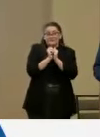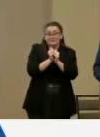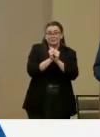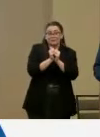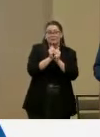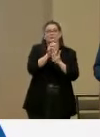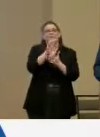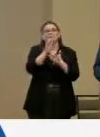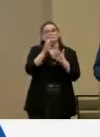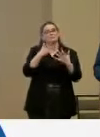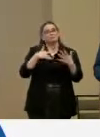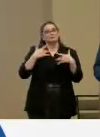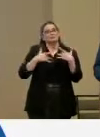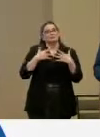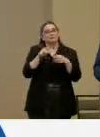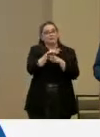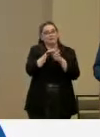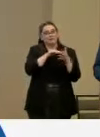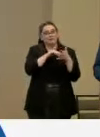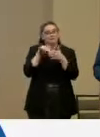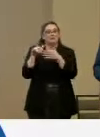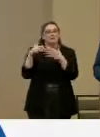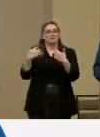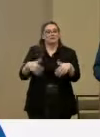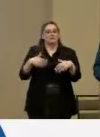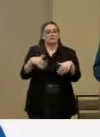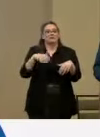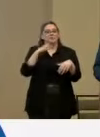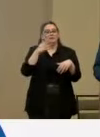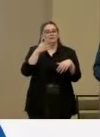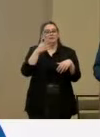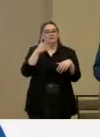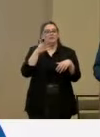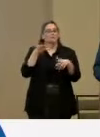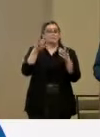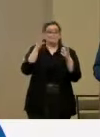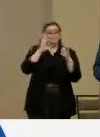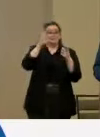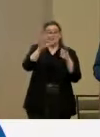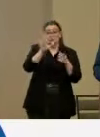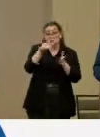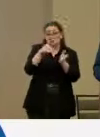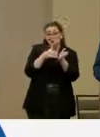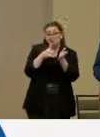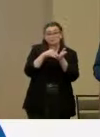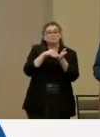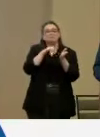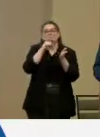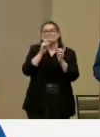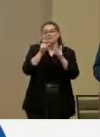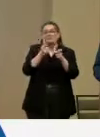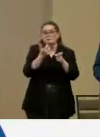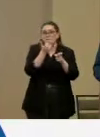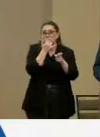conditions. This is a very exciting area that's going to make it so that your doctor does not give you